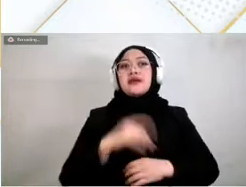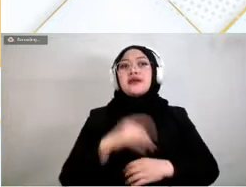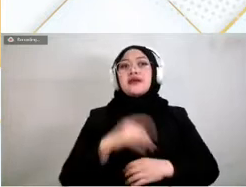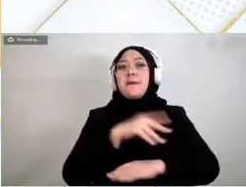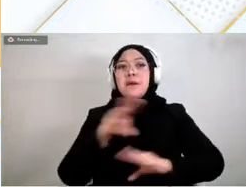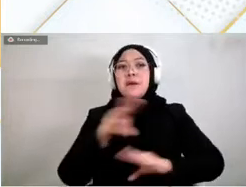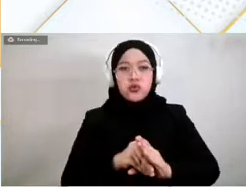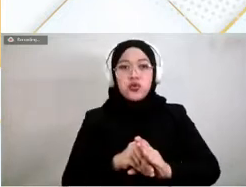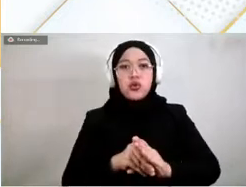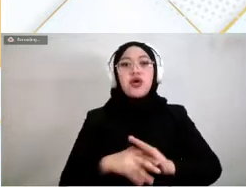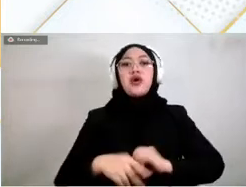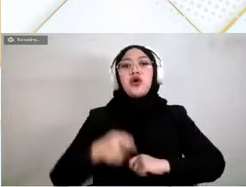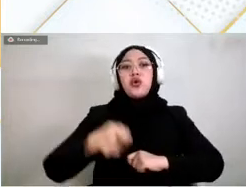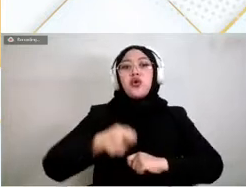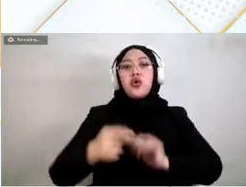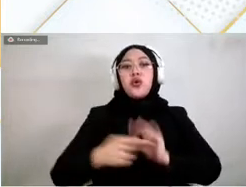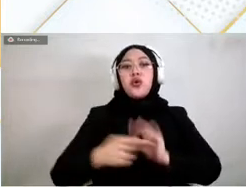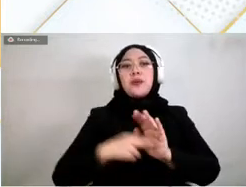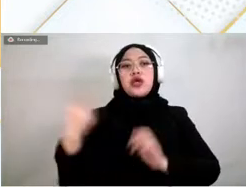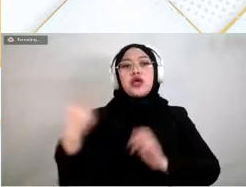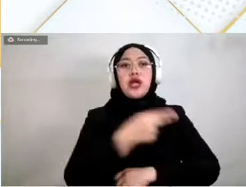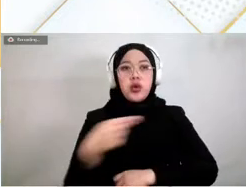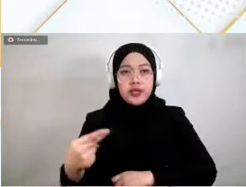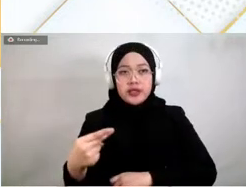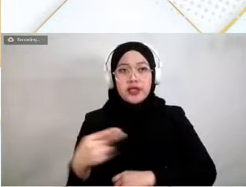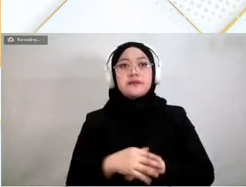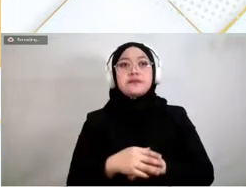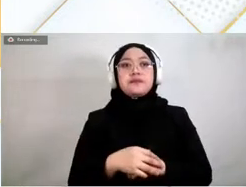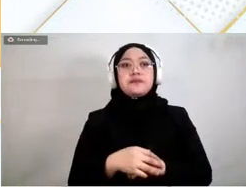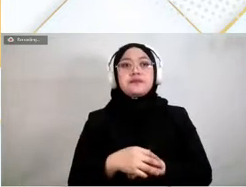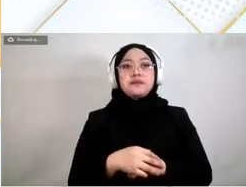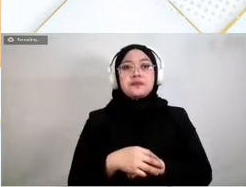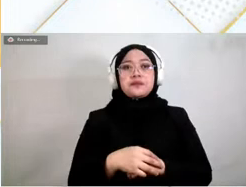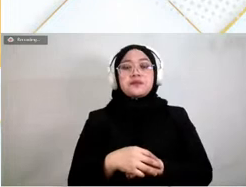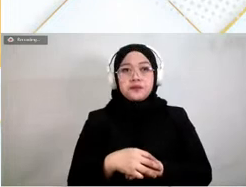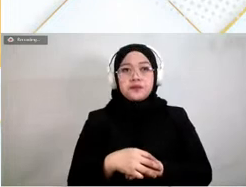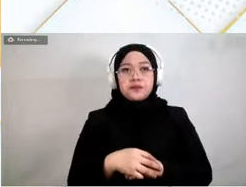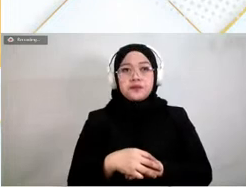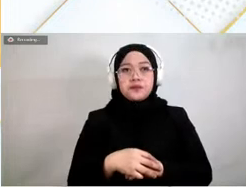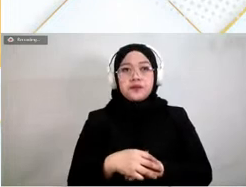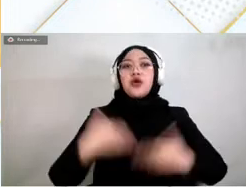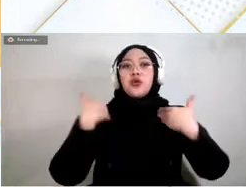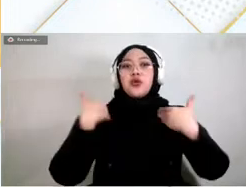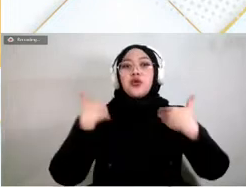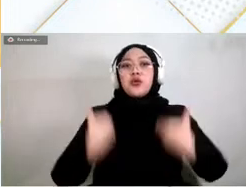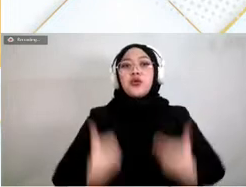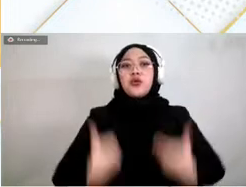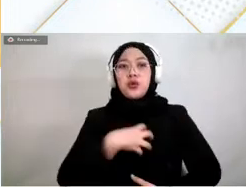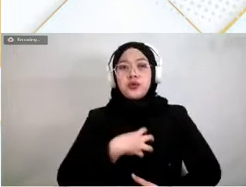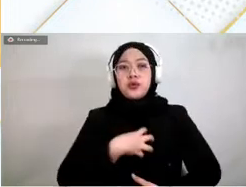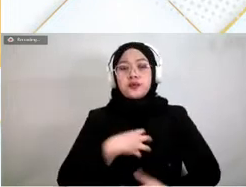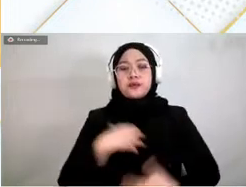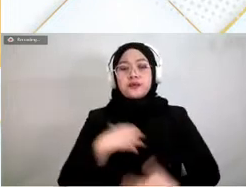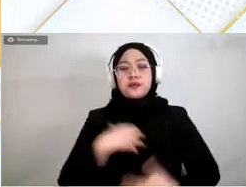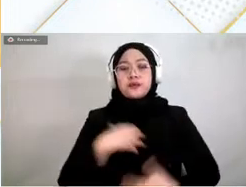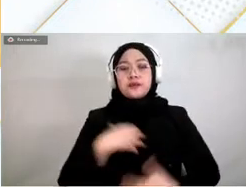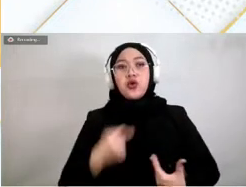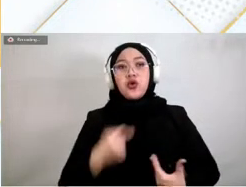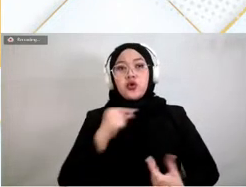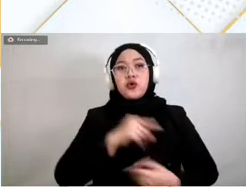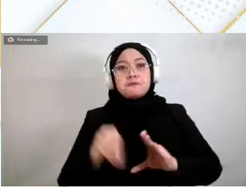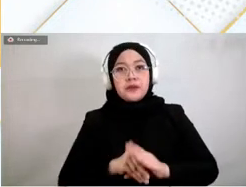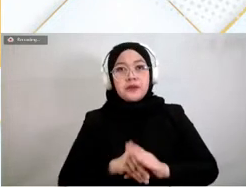instrument with close regard given to the due process of law and human rights value in conducting every